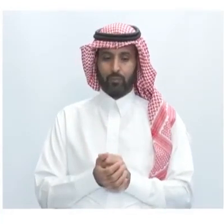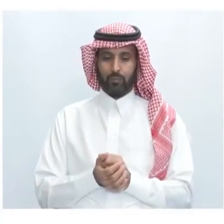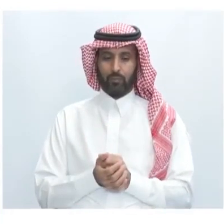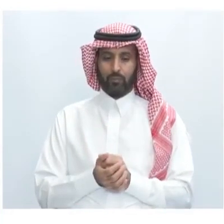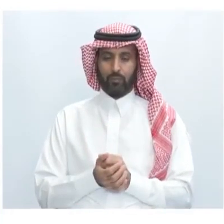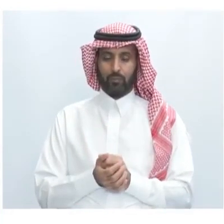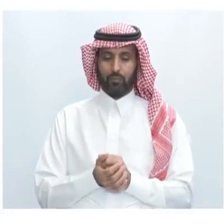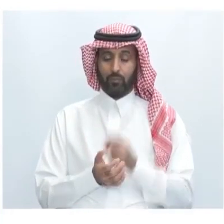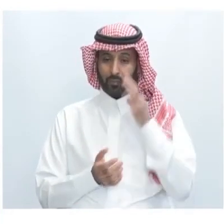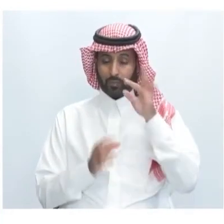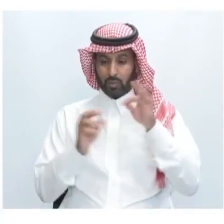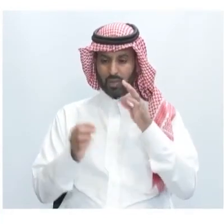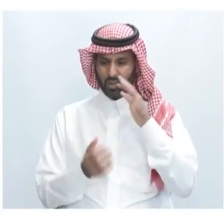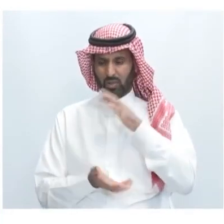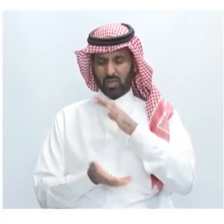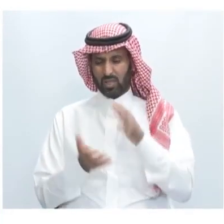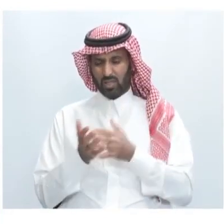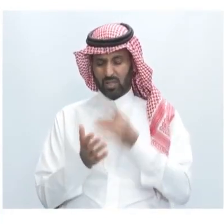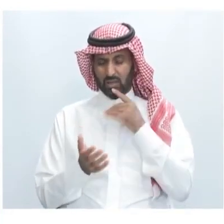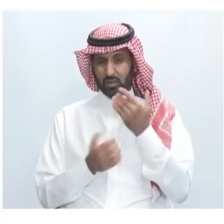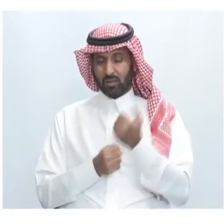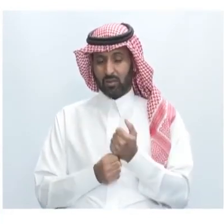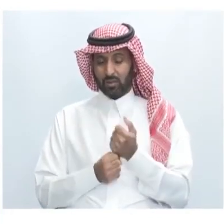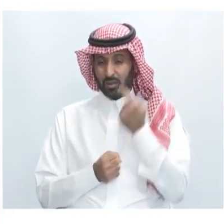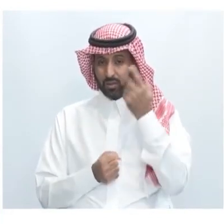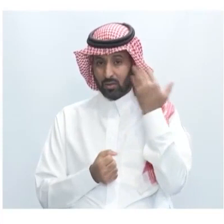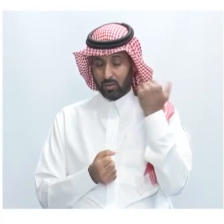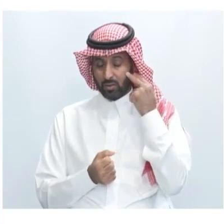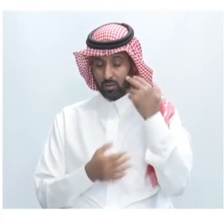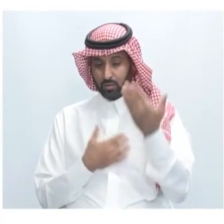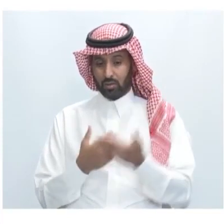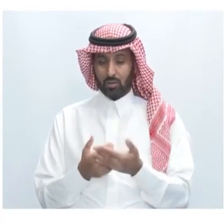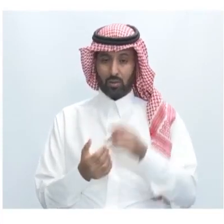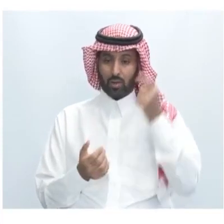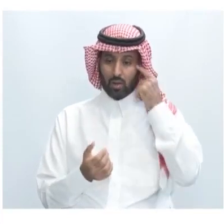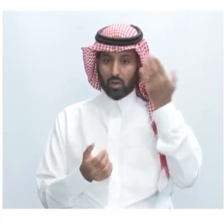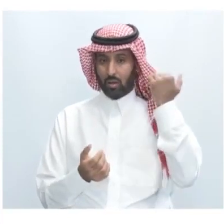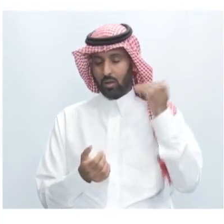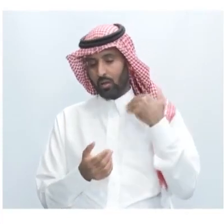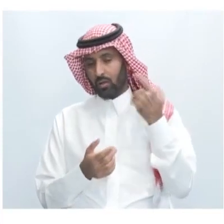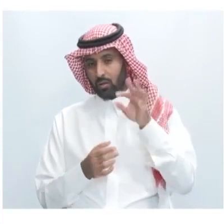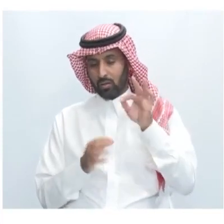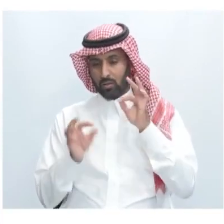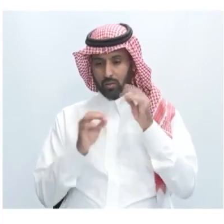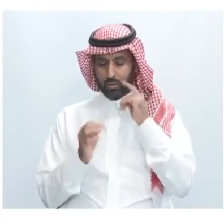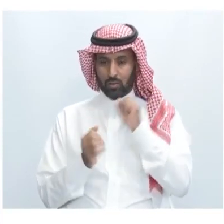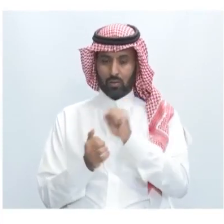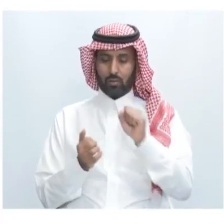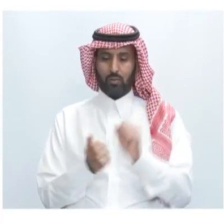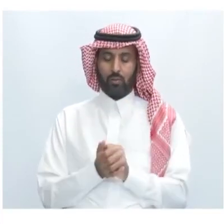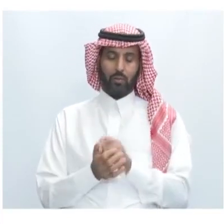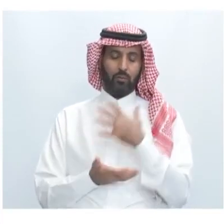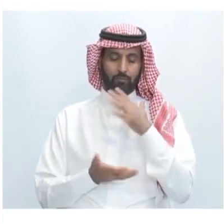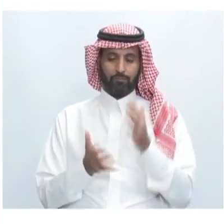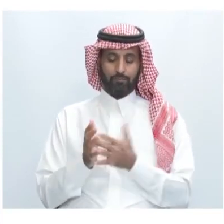you. Choose a problem or a difficult situation that you have experienced. Try to remember and choose a specific